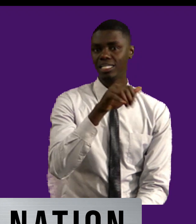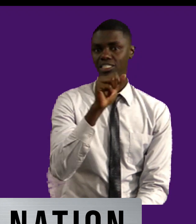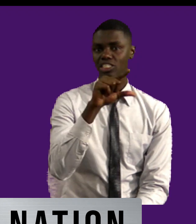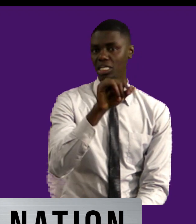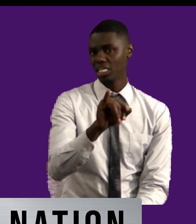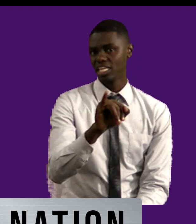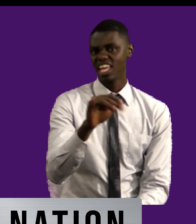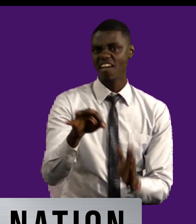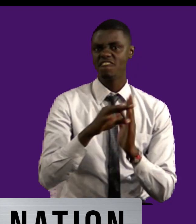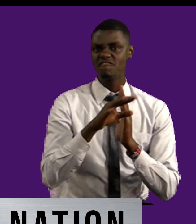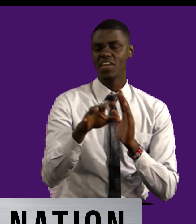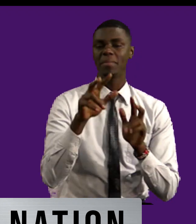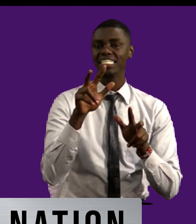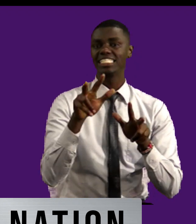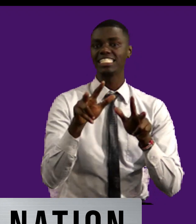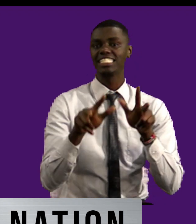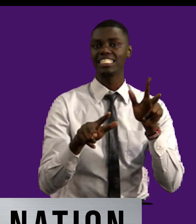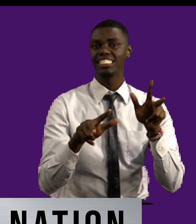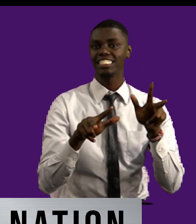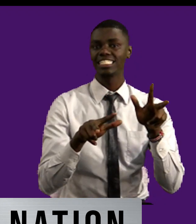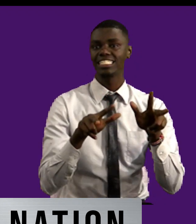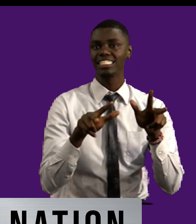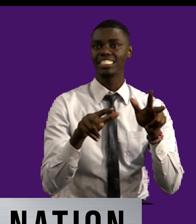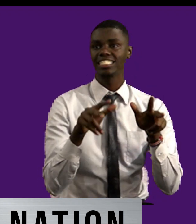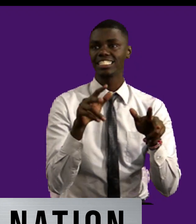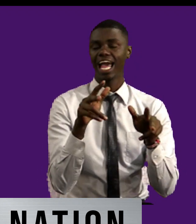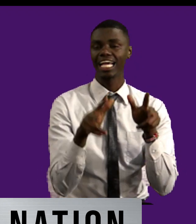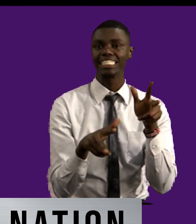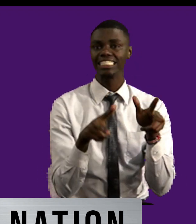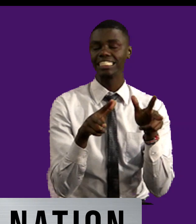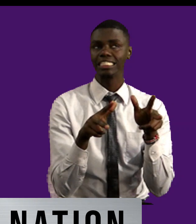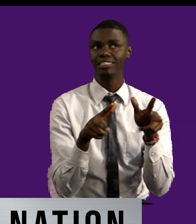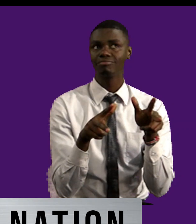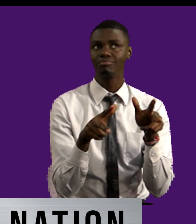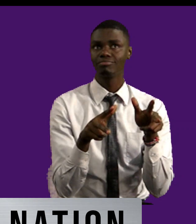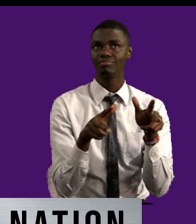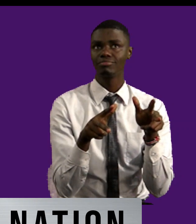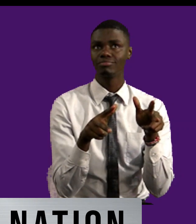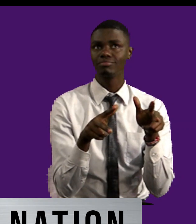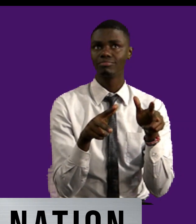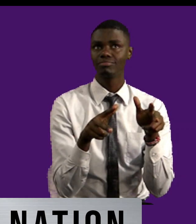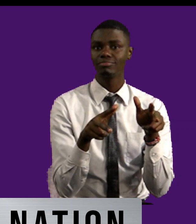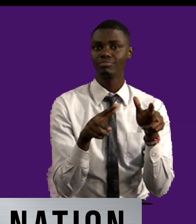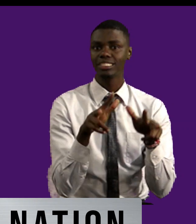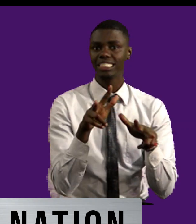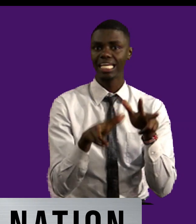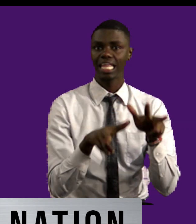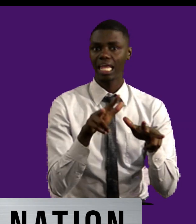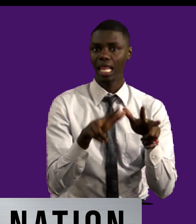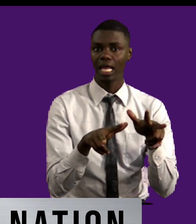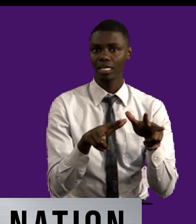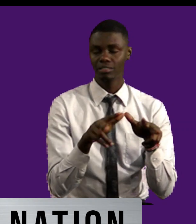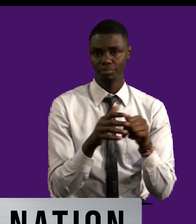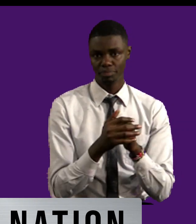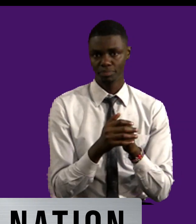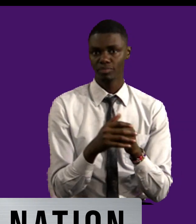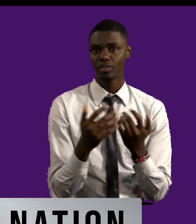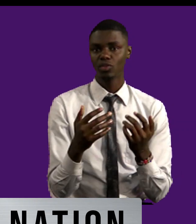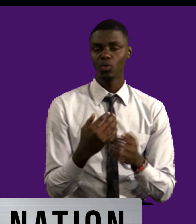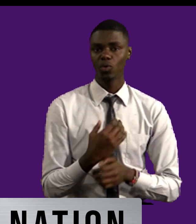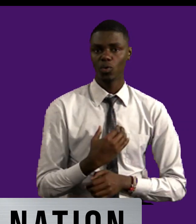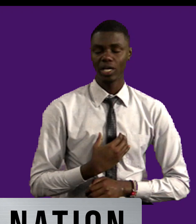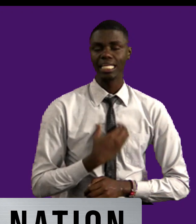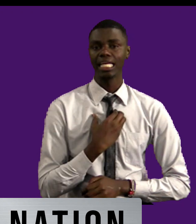The famous Kitengela. Oh my. Okay. My name is JONAH SIMBA. For those who don't know me, our guest is